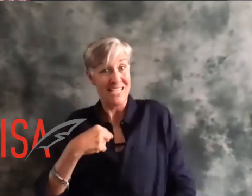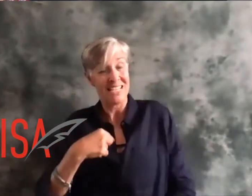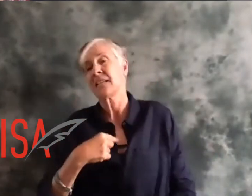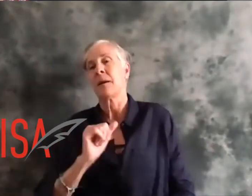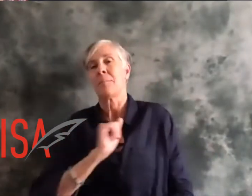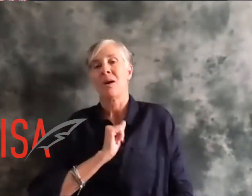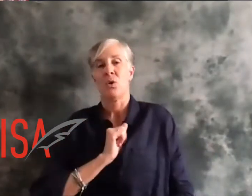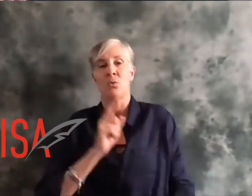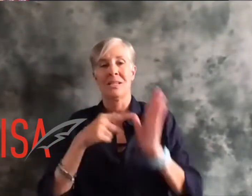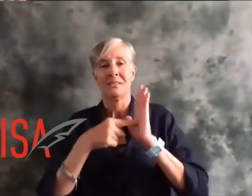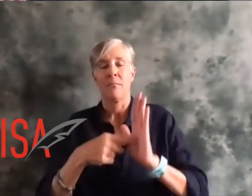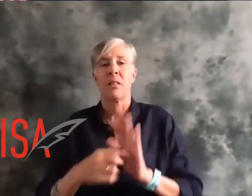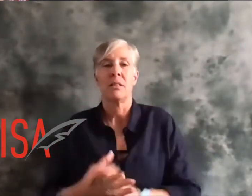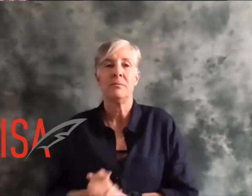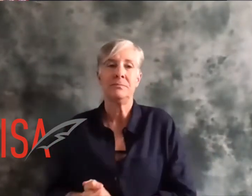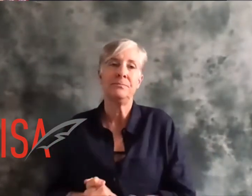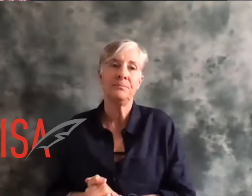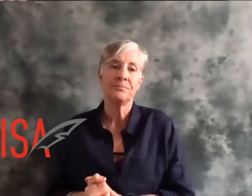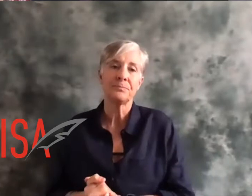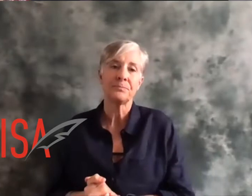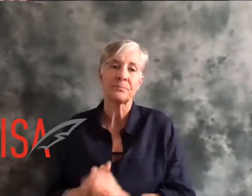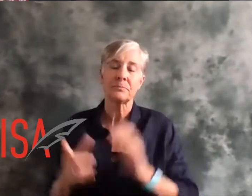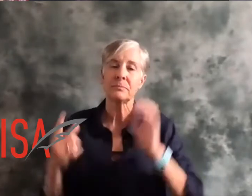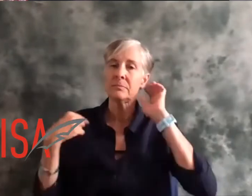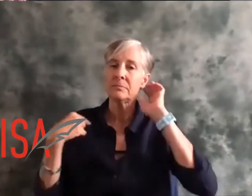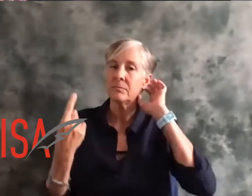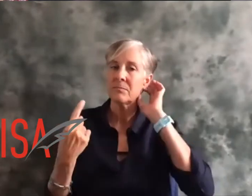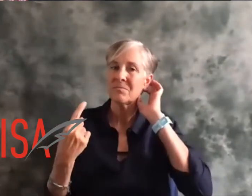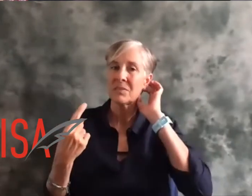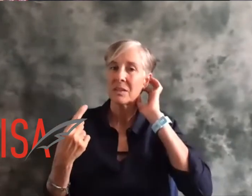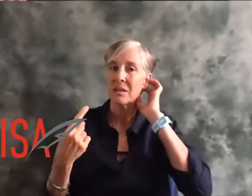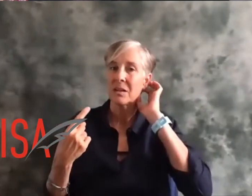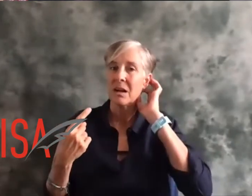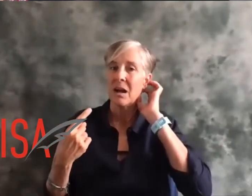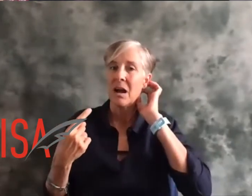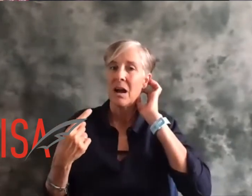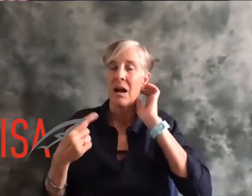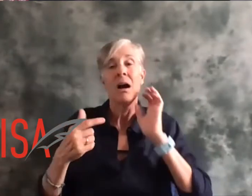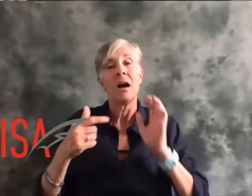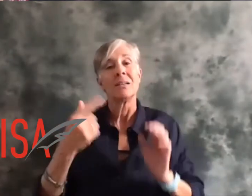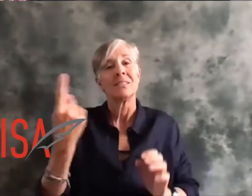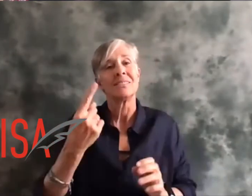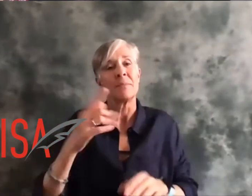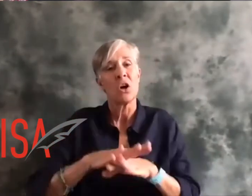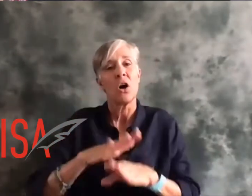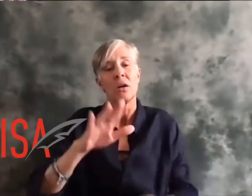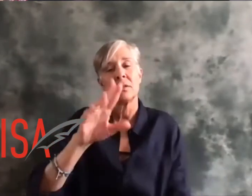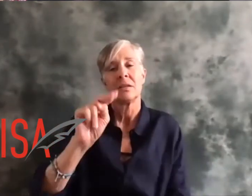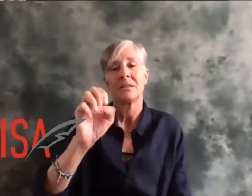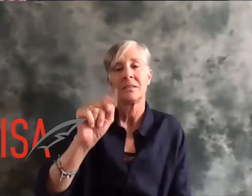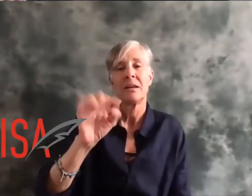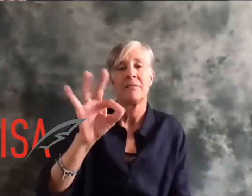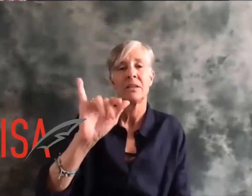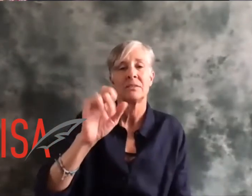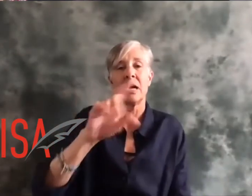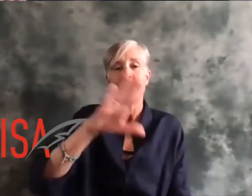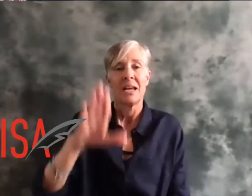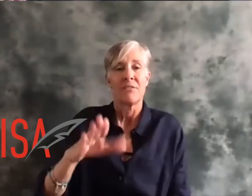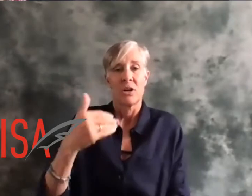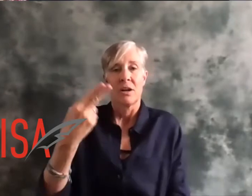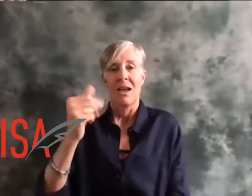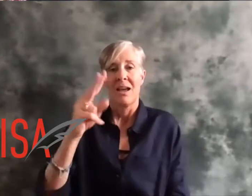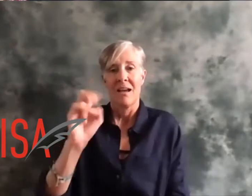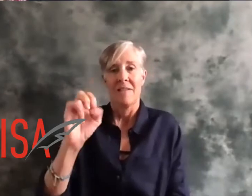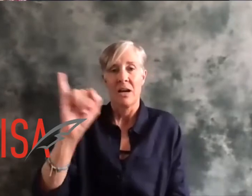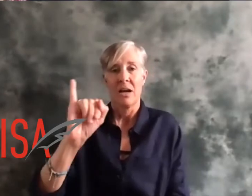personal example, is up until Never Have I Ever, which came out recently on Netflix, I did not really see